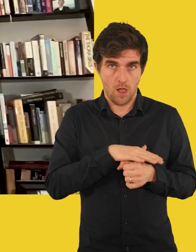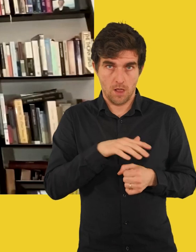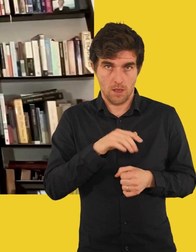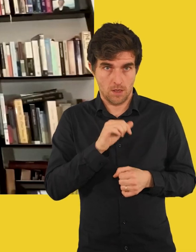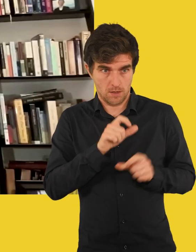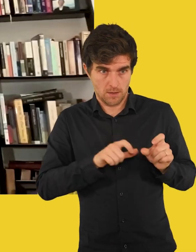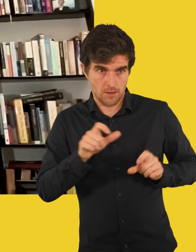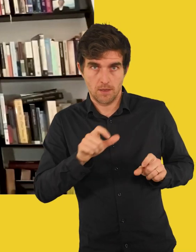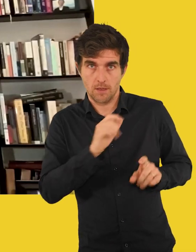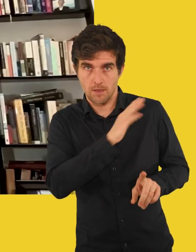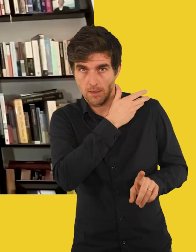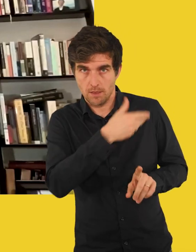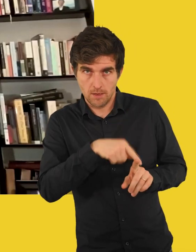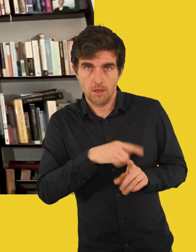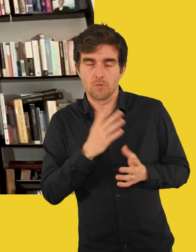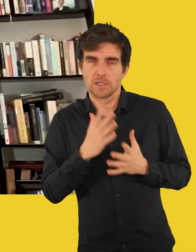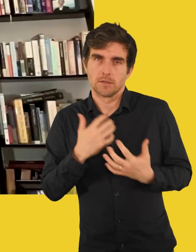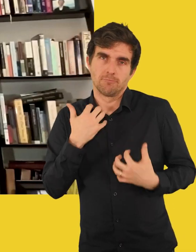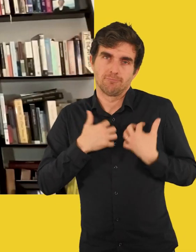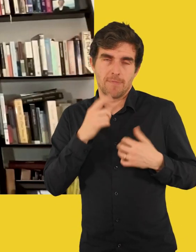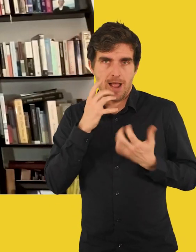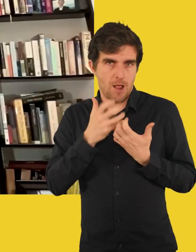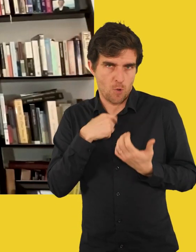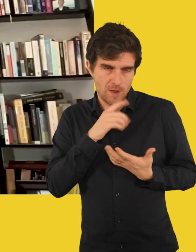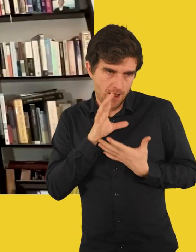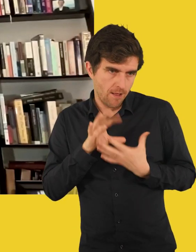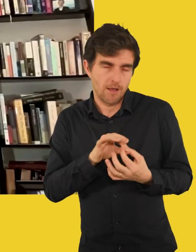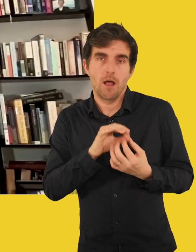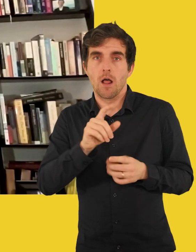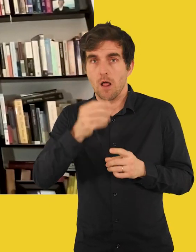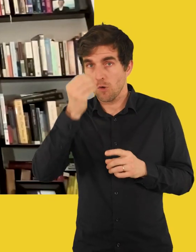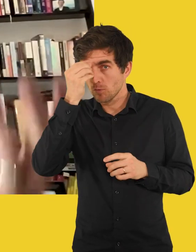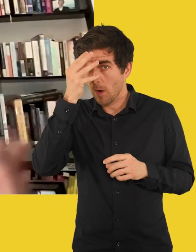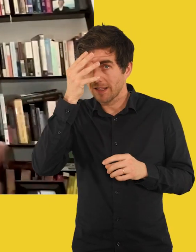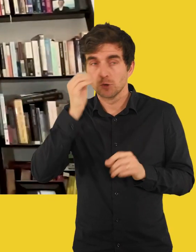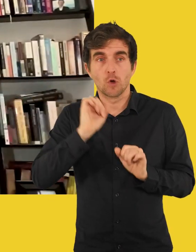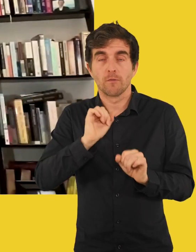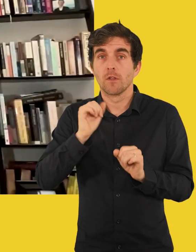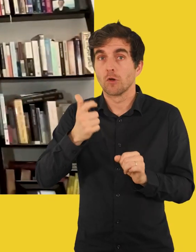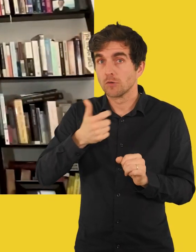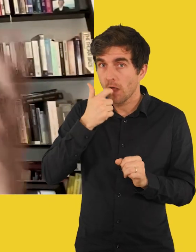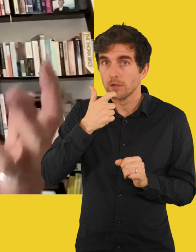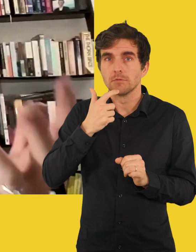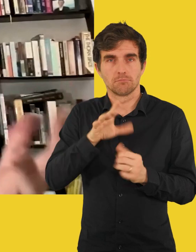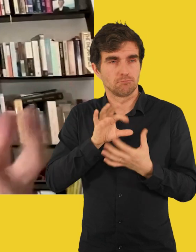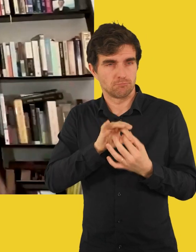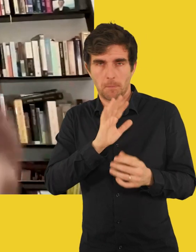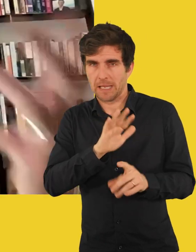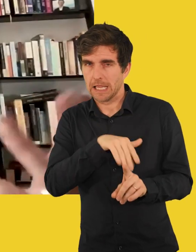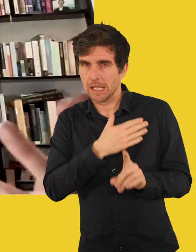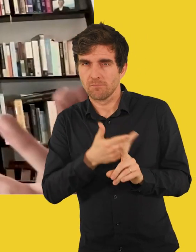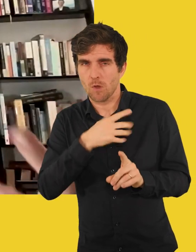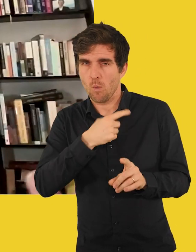local Indigenous donut. And we're super excited to be looking at how we can be drawing together the